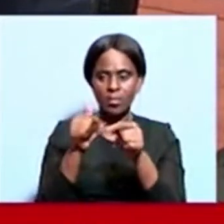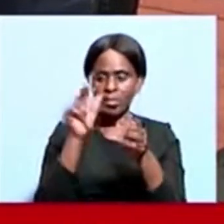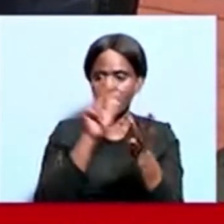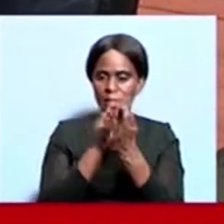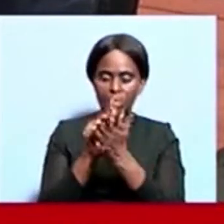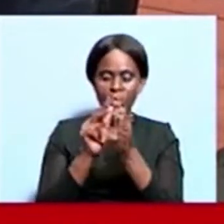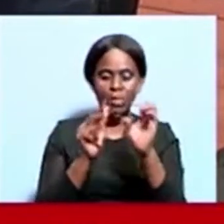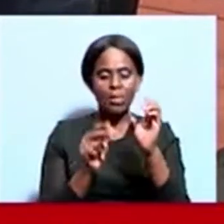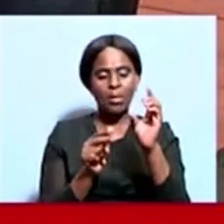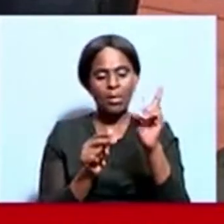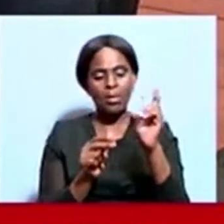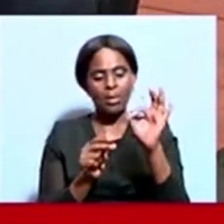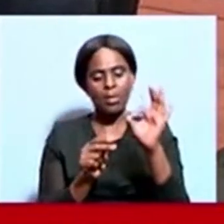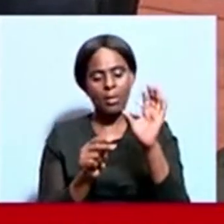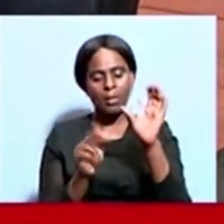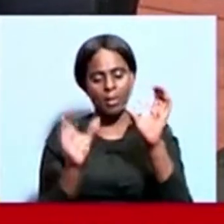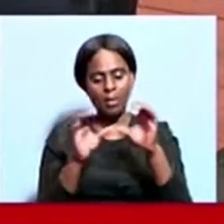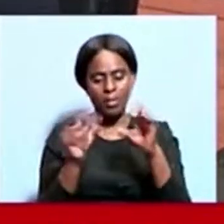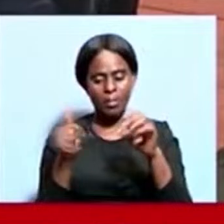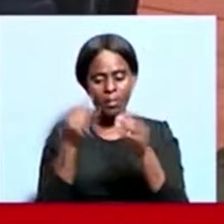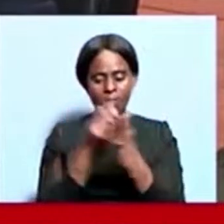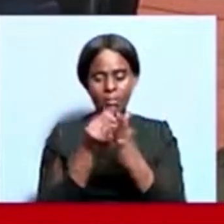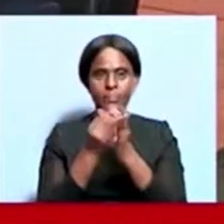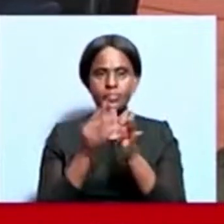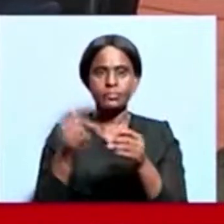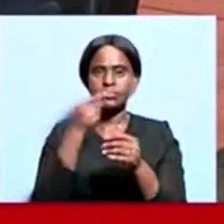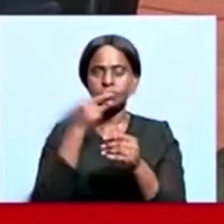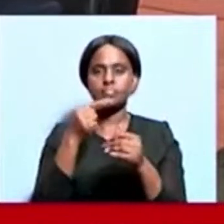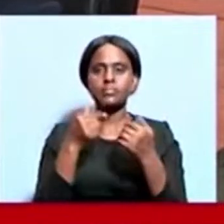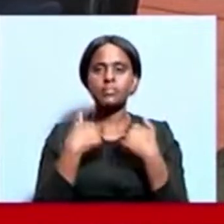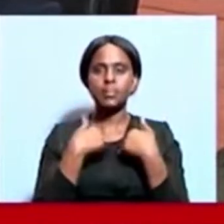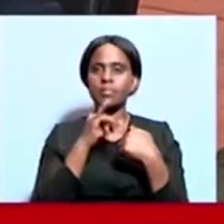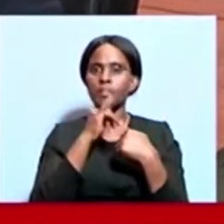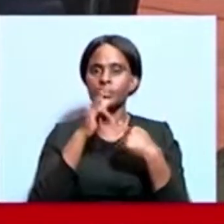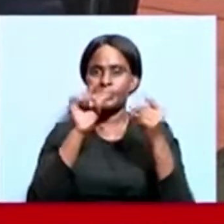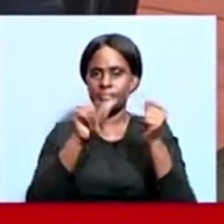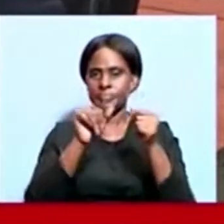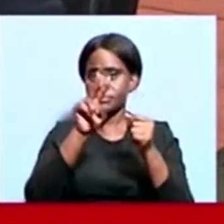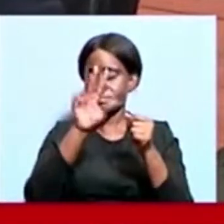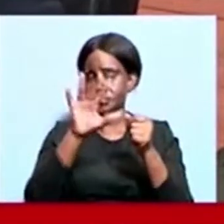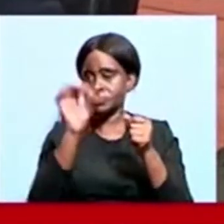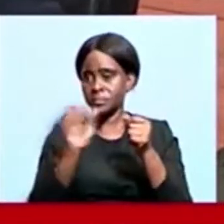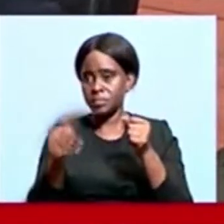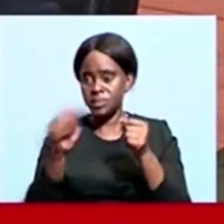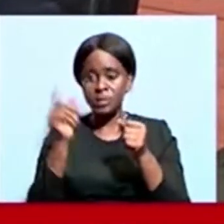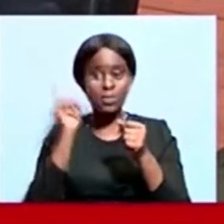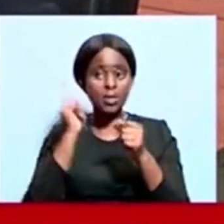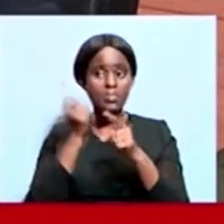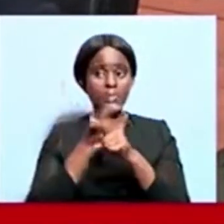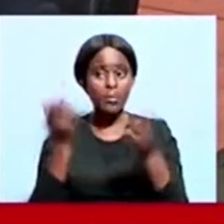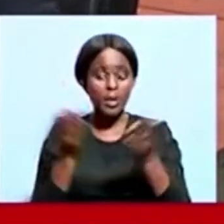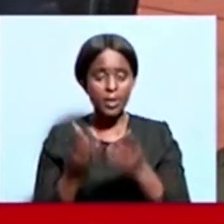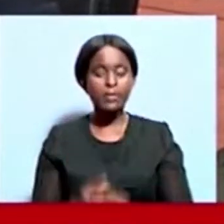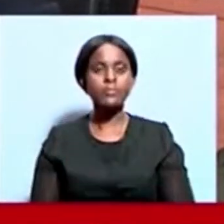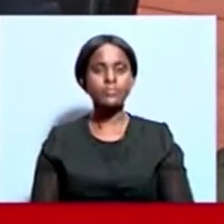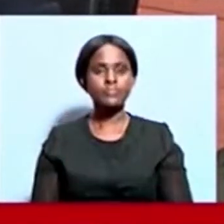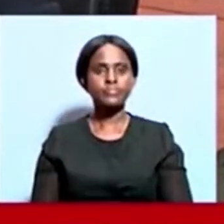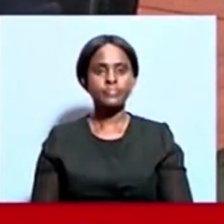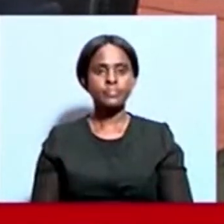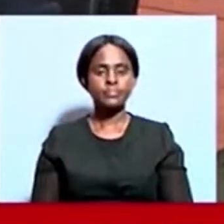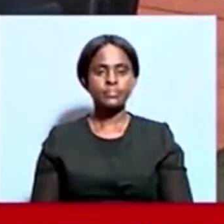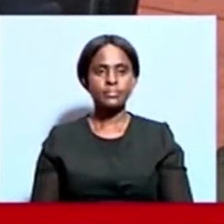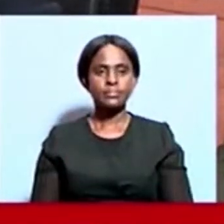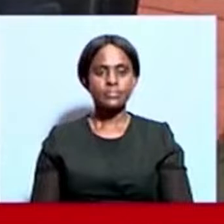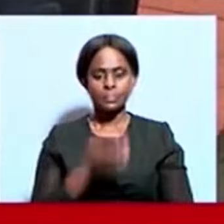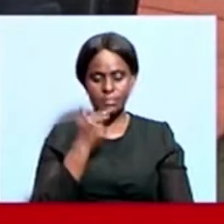by the CDF committee, you as a treasurer, you say, no, I have not reached 25%. Where have you gotten it? So let us